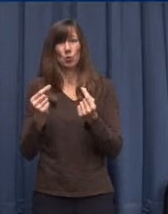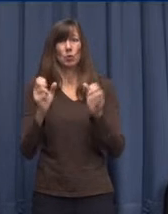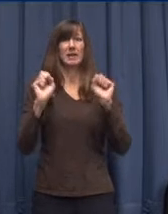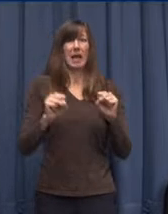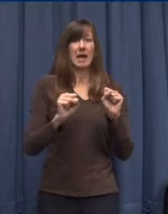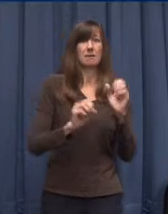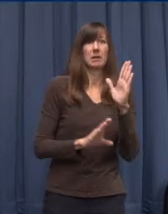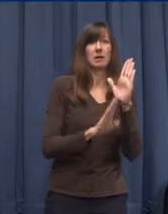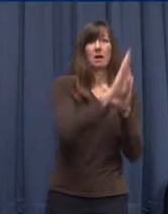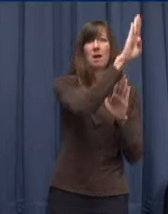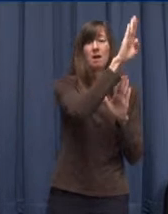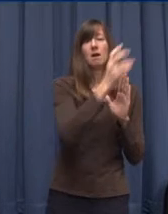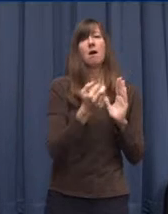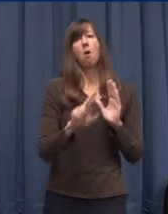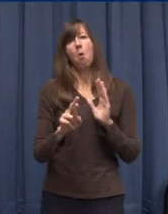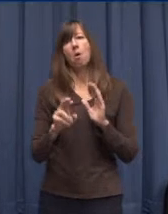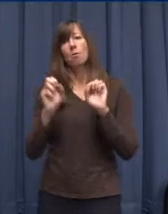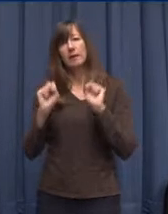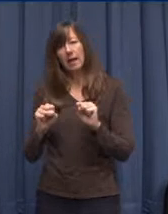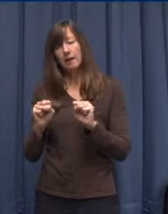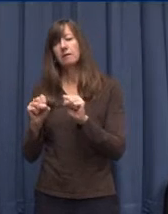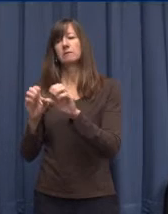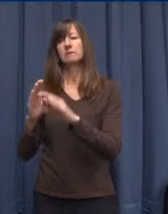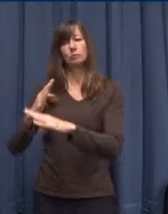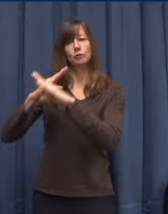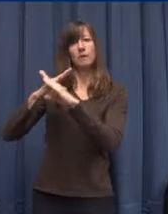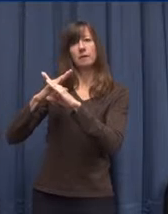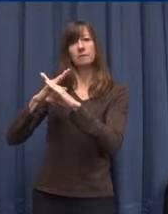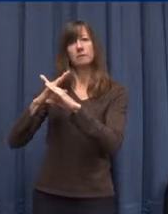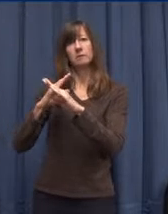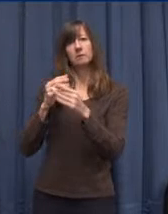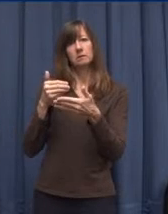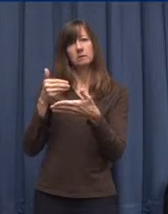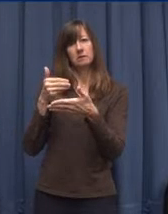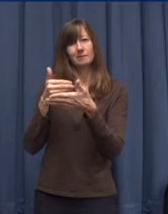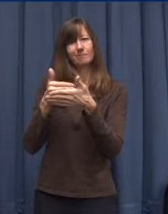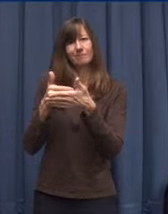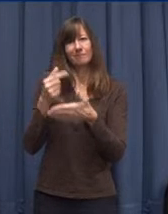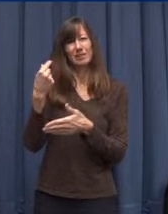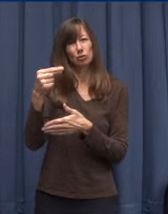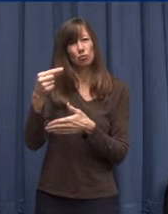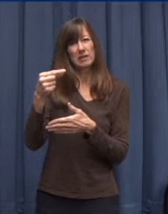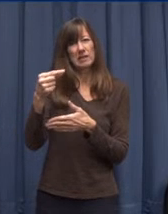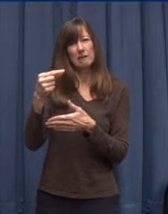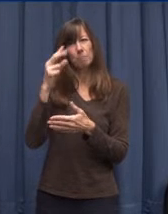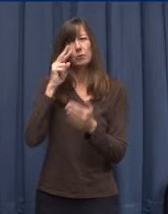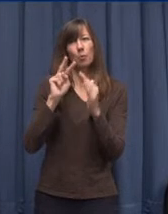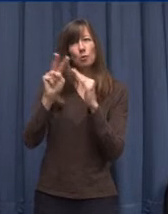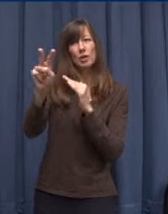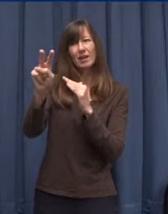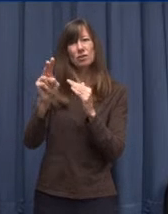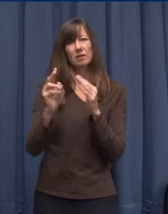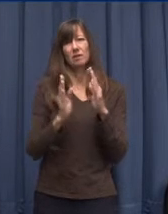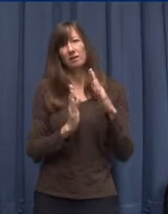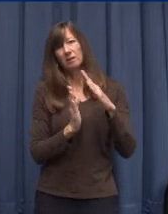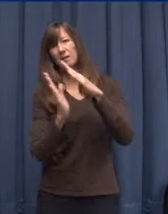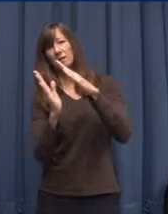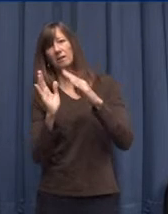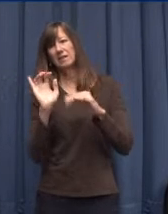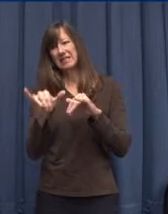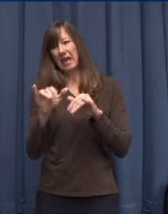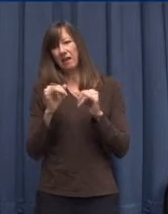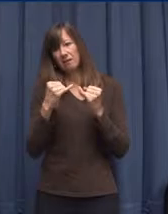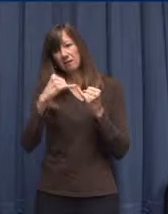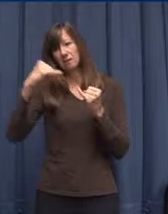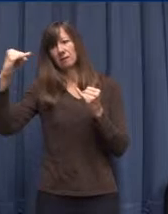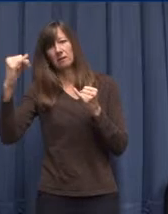can blunt it and stay closer to that green projection and try to keep this more in check